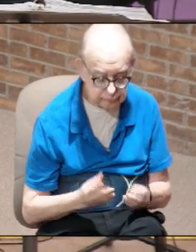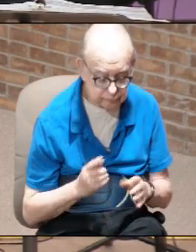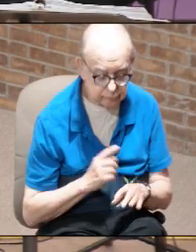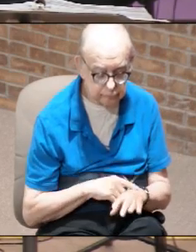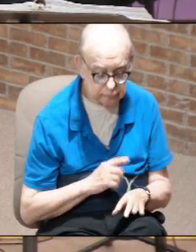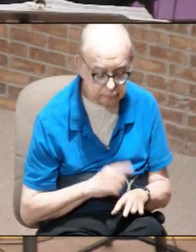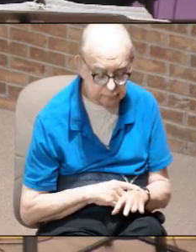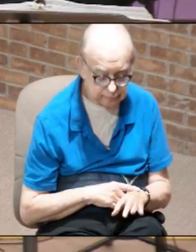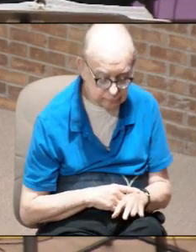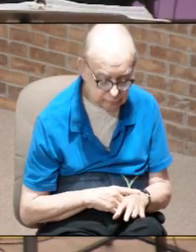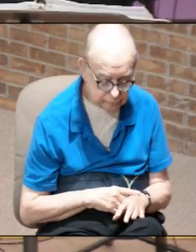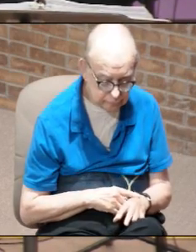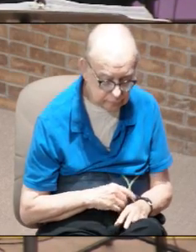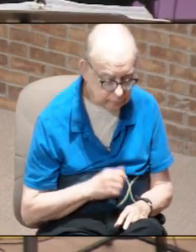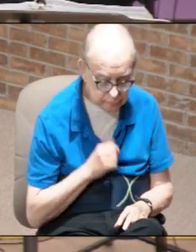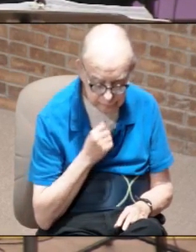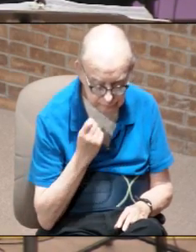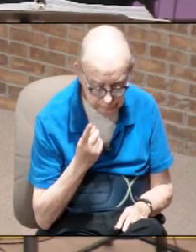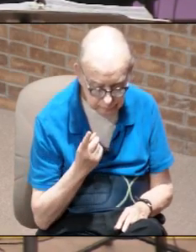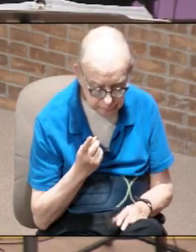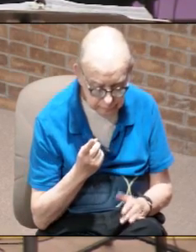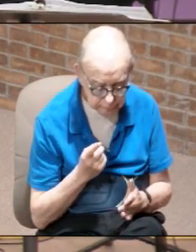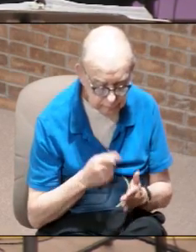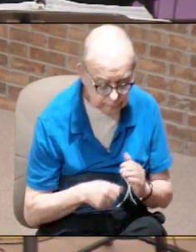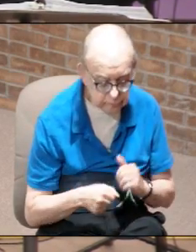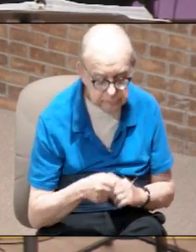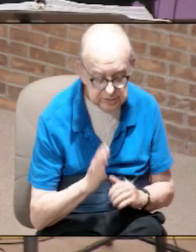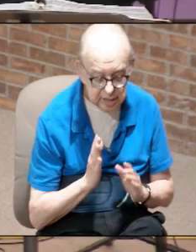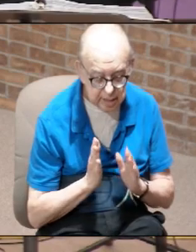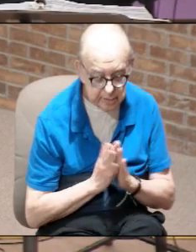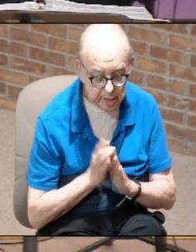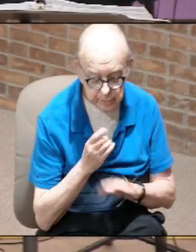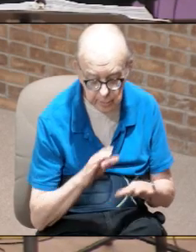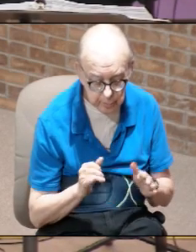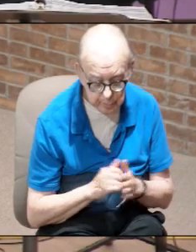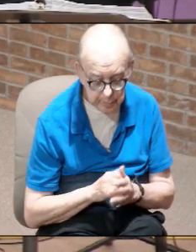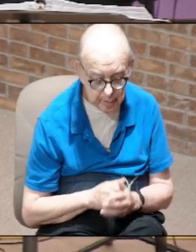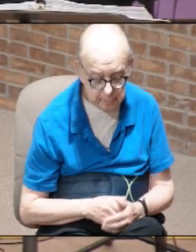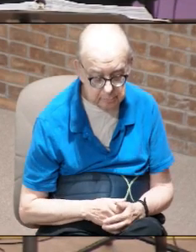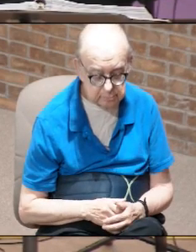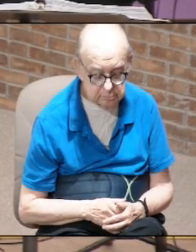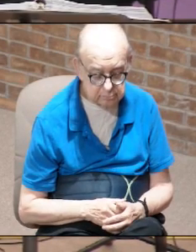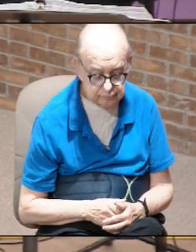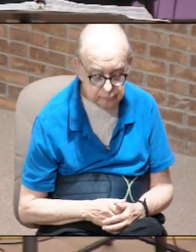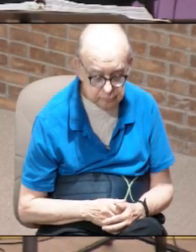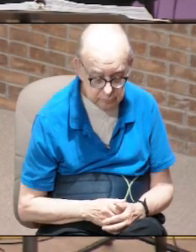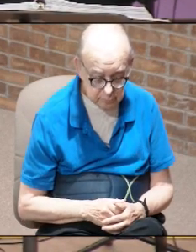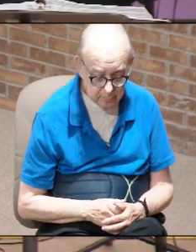of times you will not recognize what it is that God is asking you to do with it.